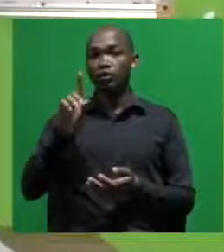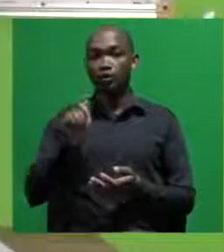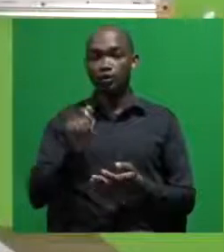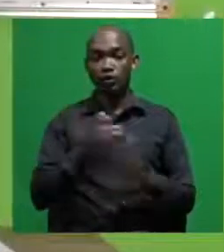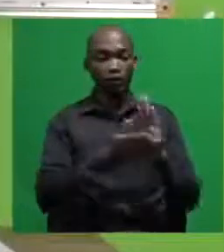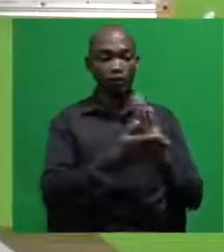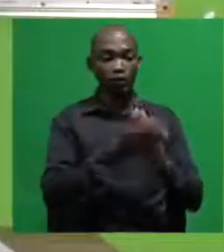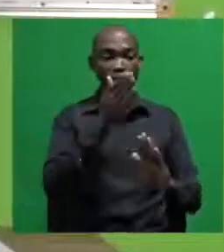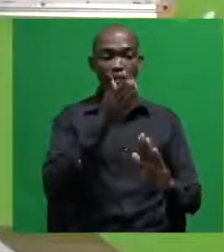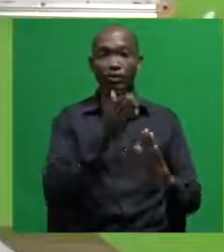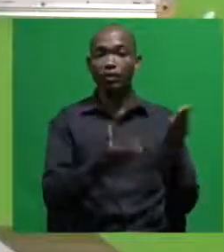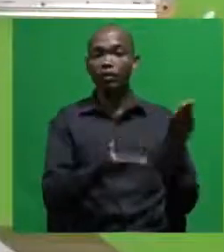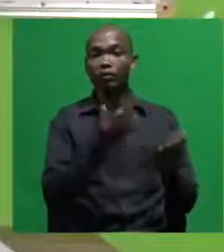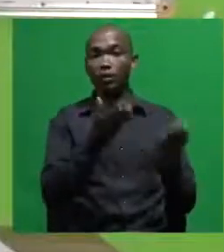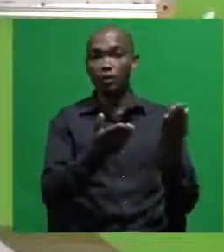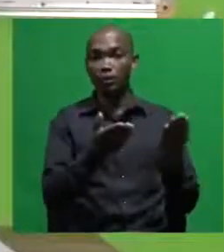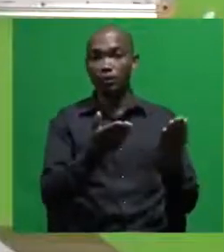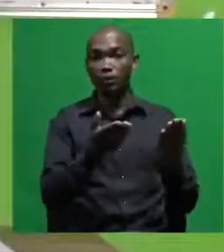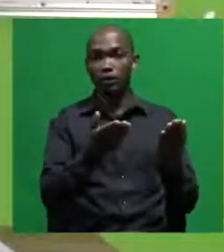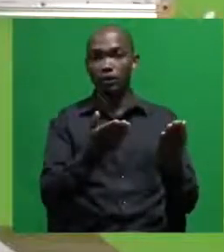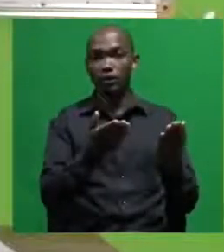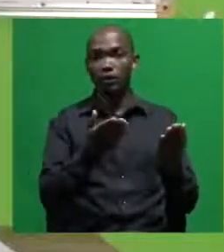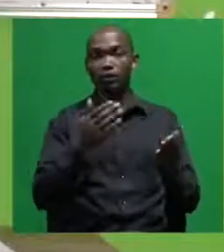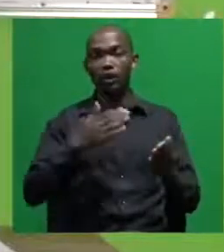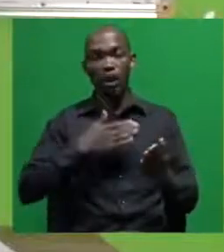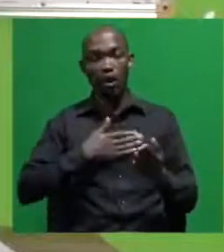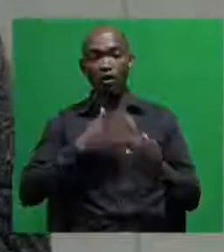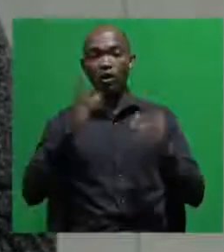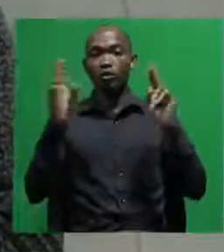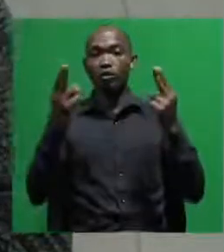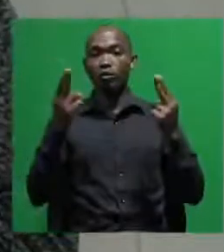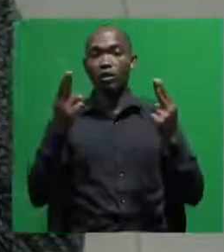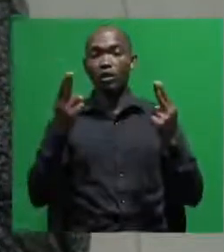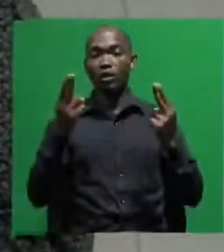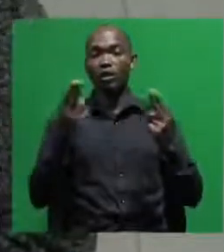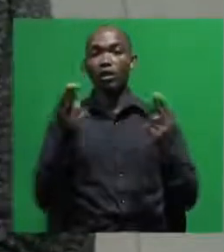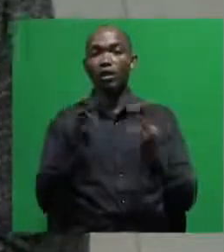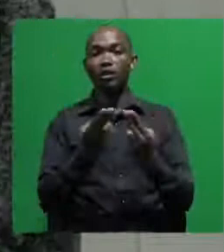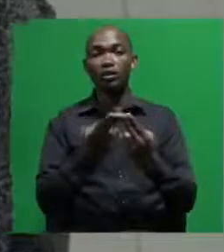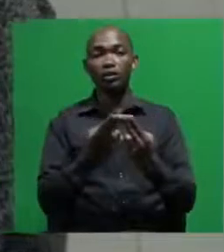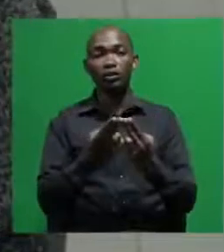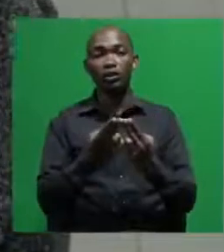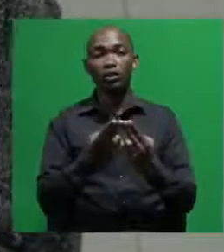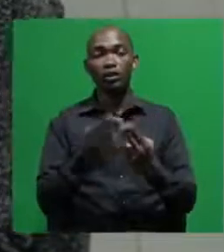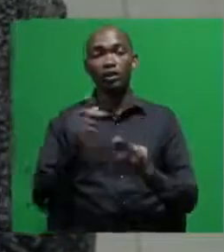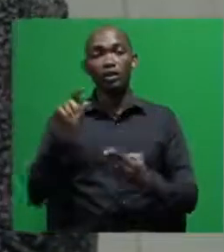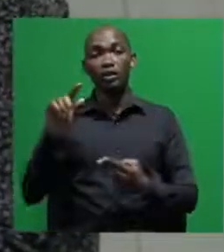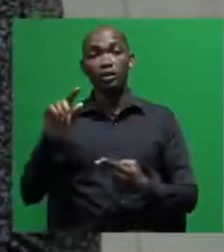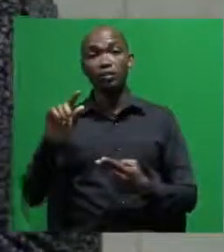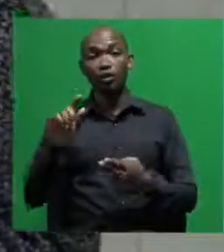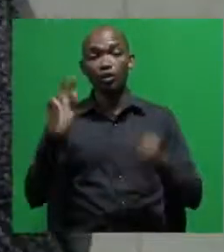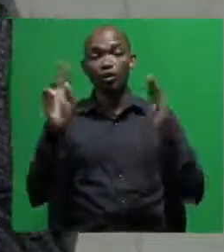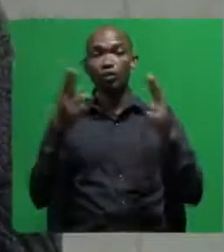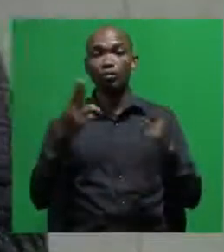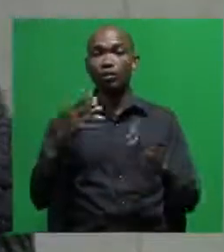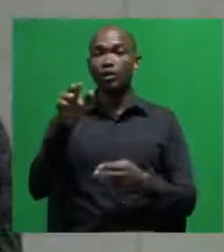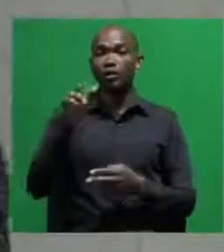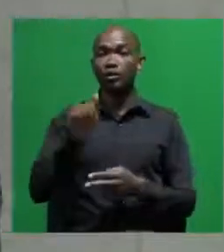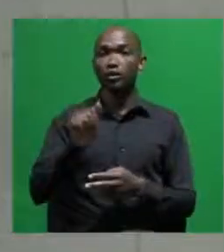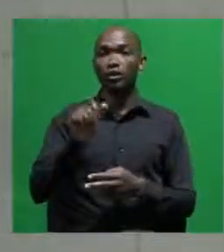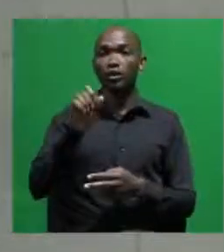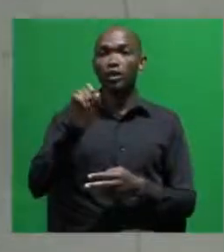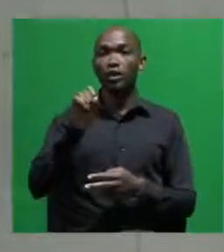the measurement is our topic. Then our subtopic is called as volume of